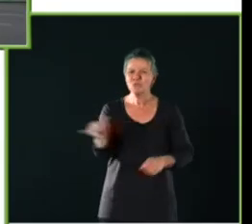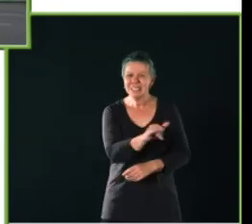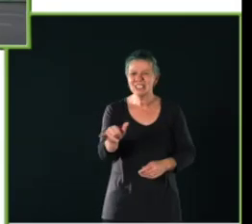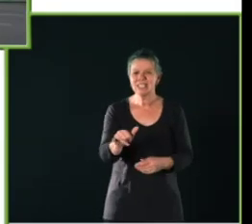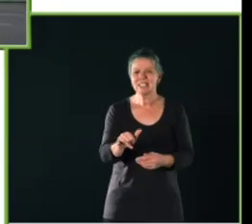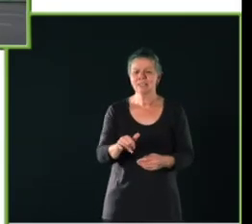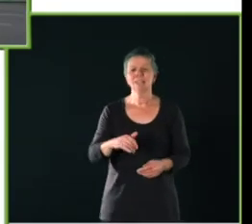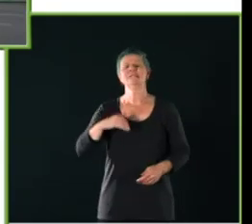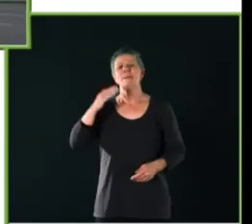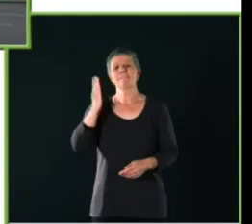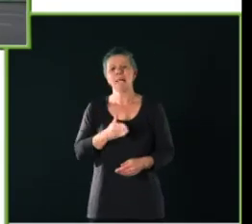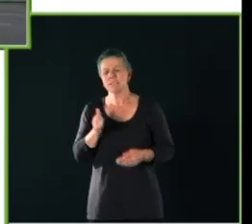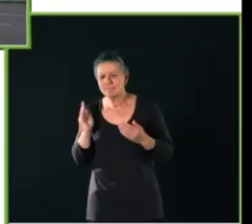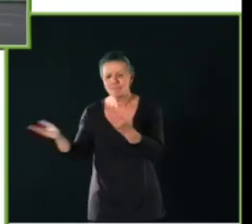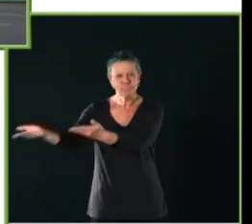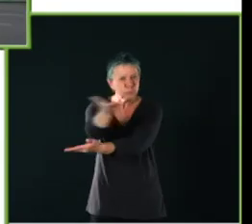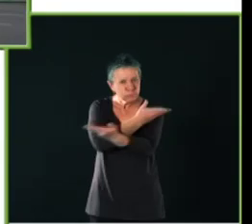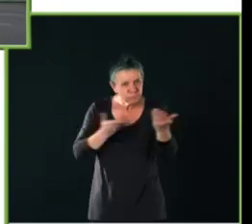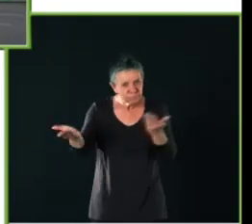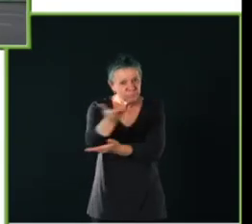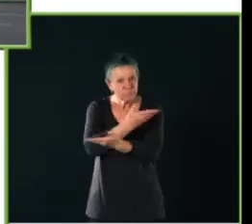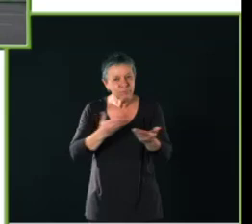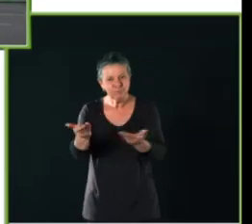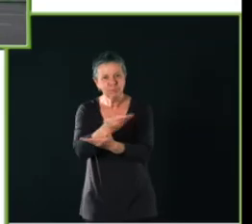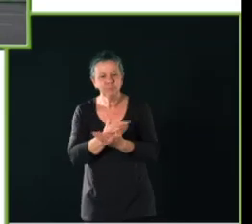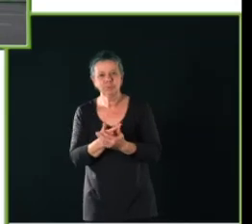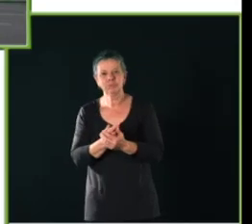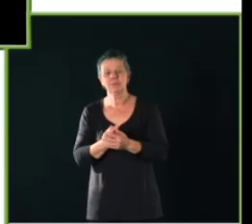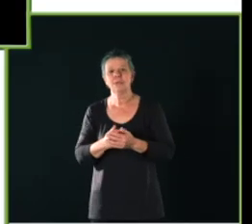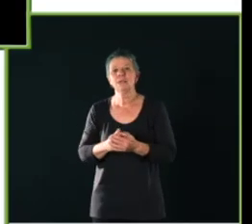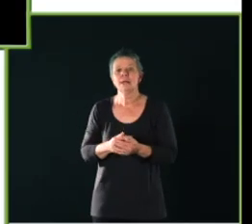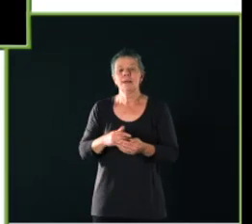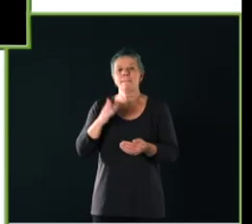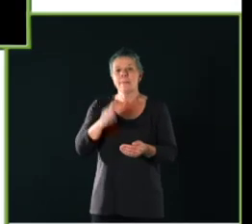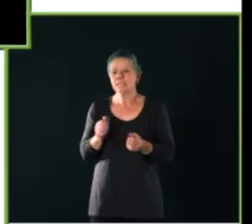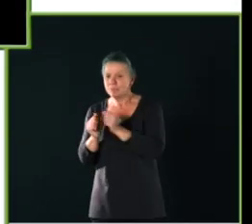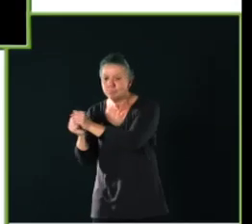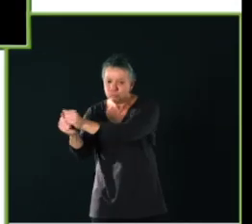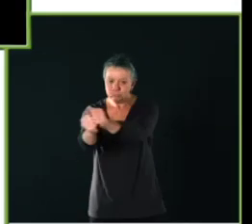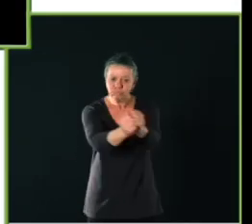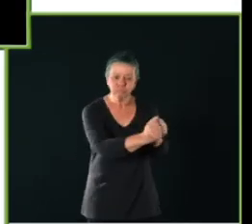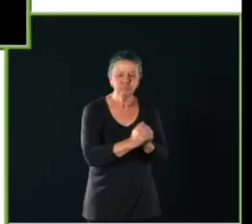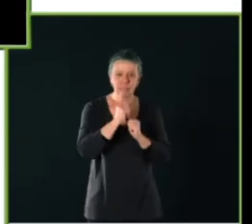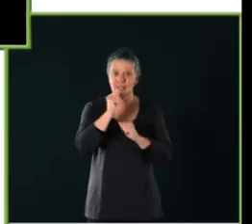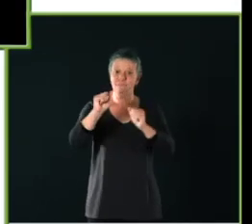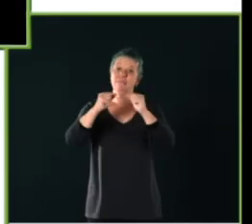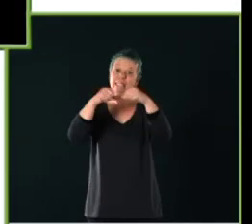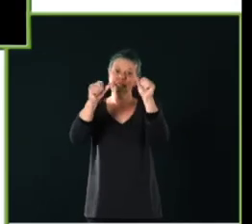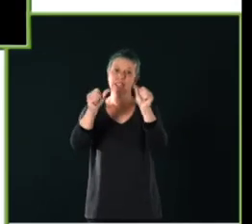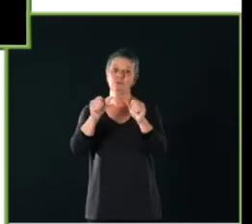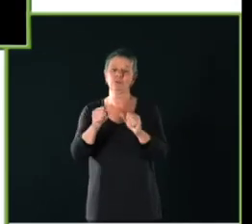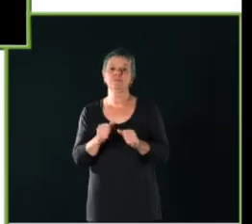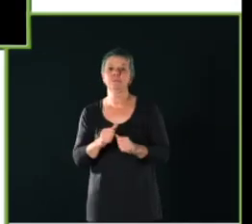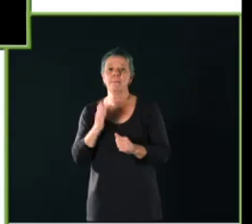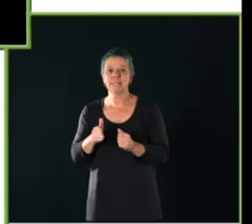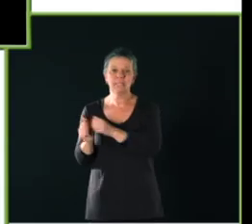case. No project will work unless there is genuine consensus. We could have it all